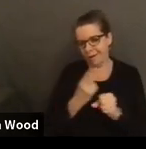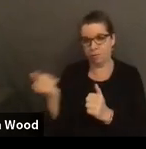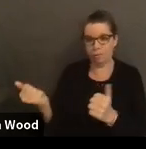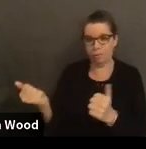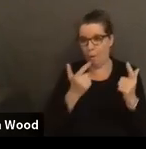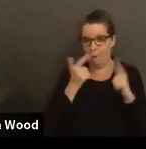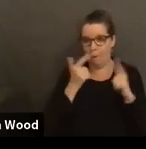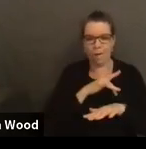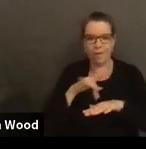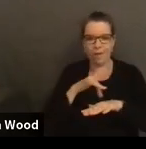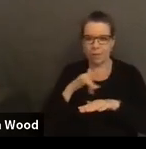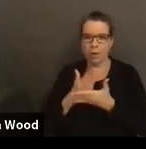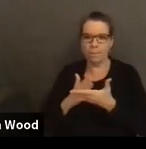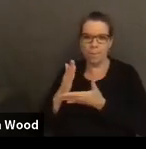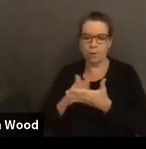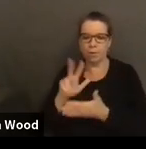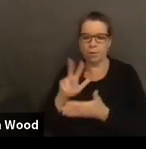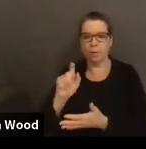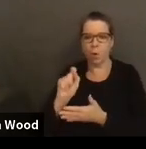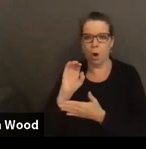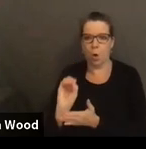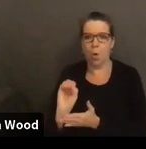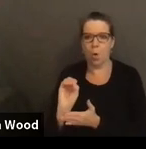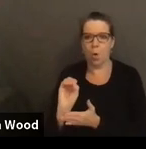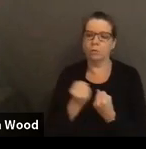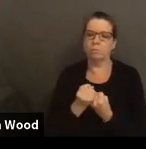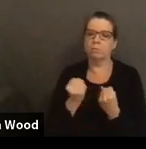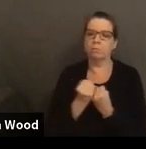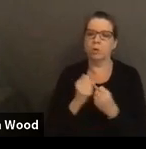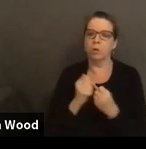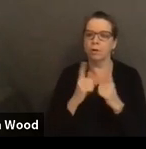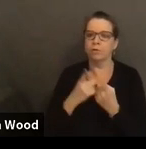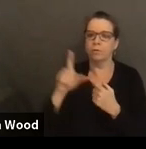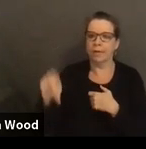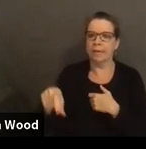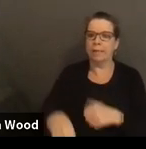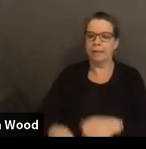available components of 3.0 to support your district need.